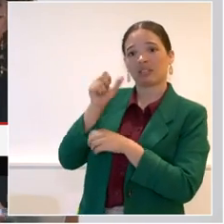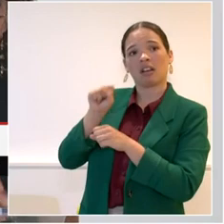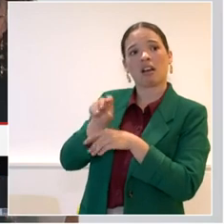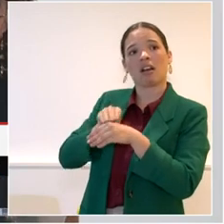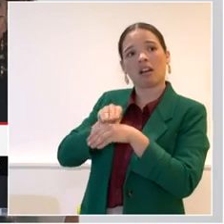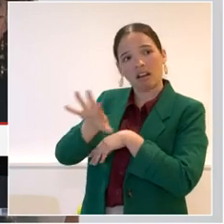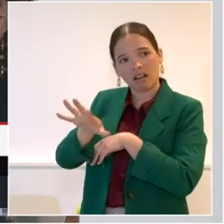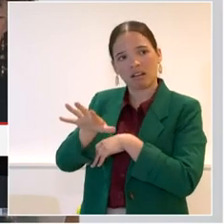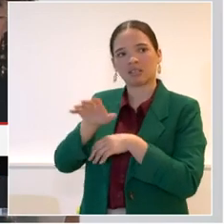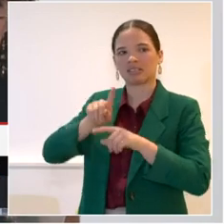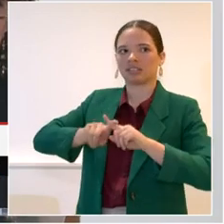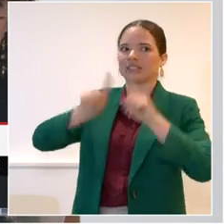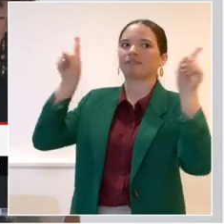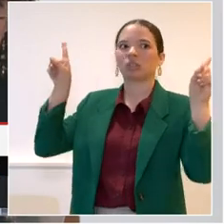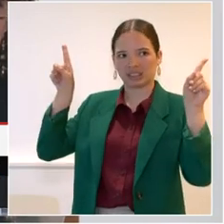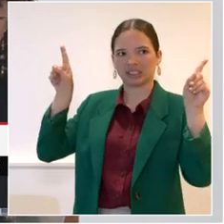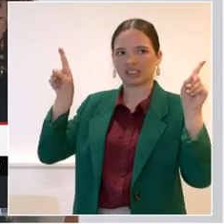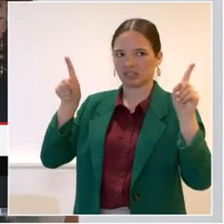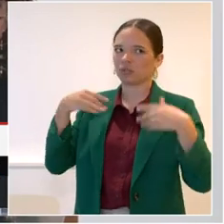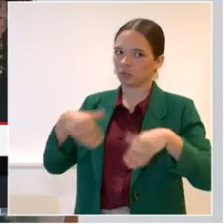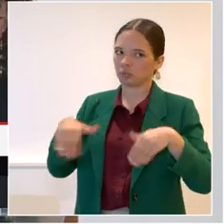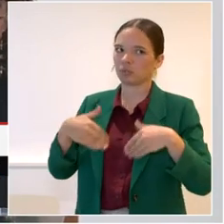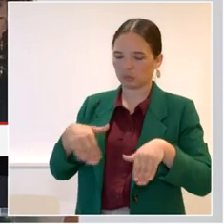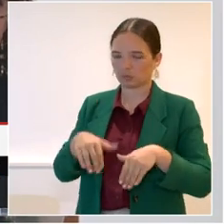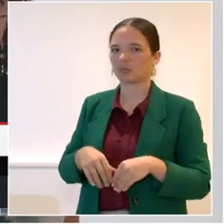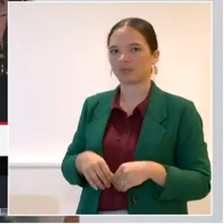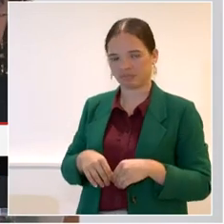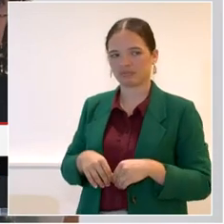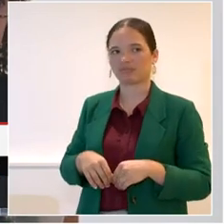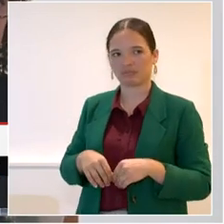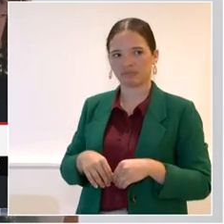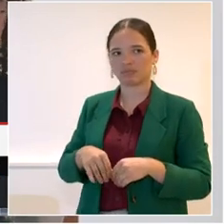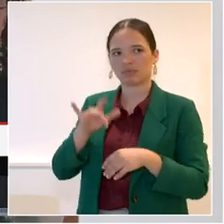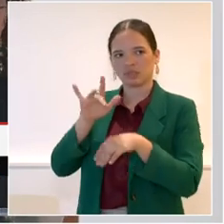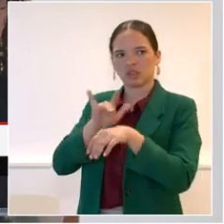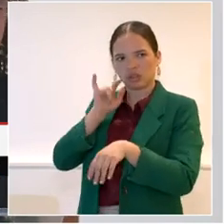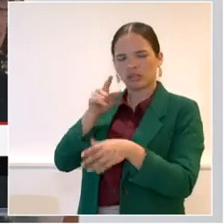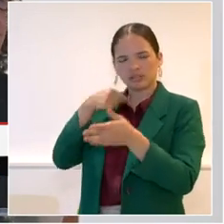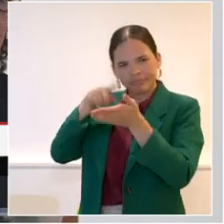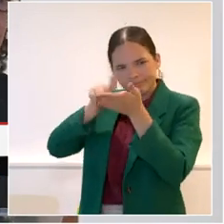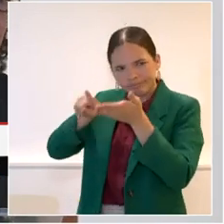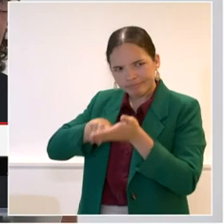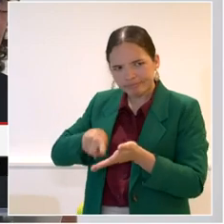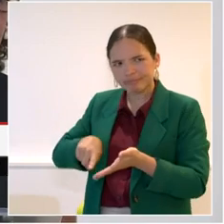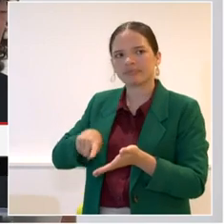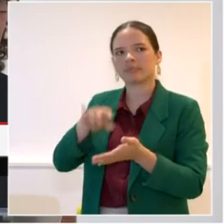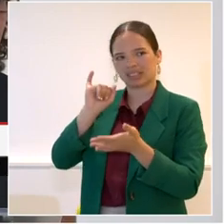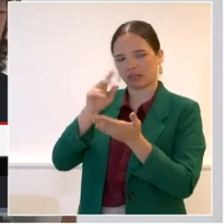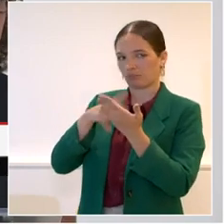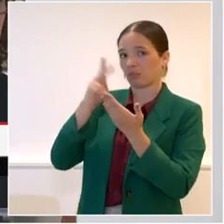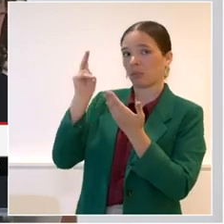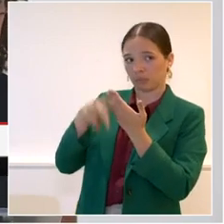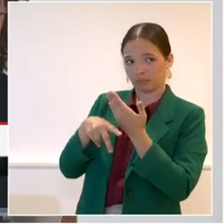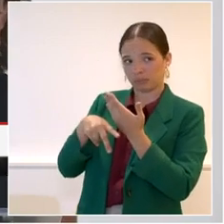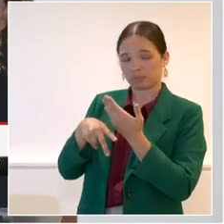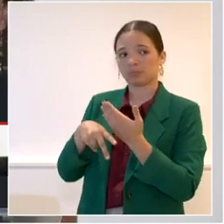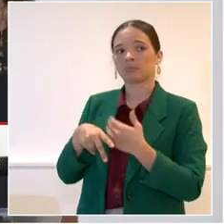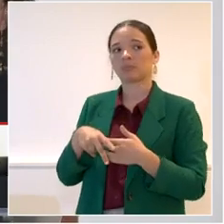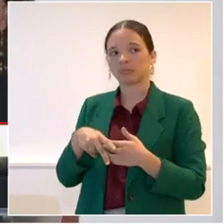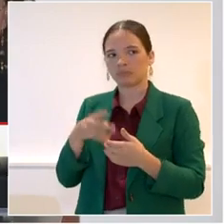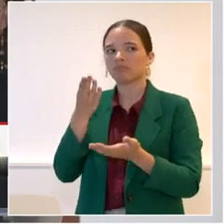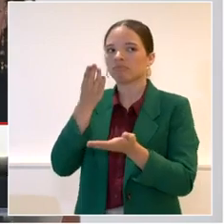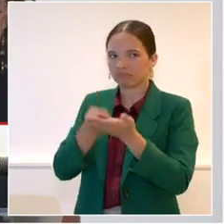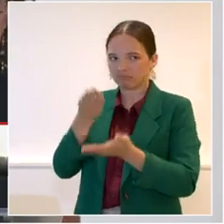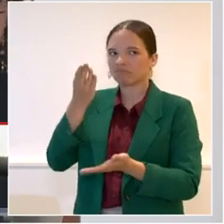we have some early research around one of our programs that suggests that it's working in the ways that we